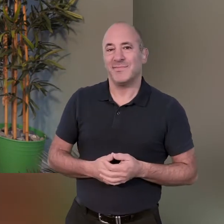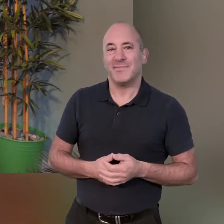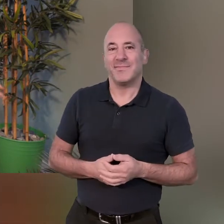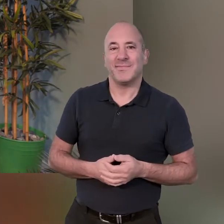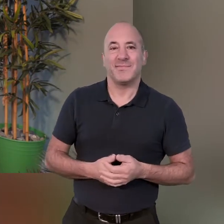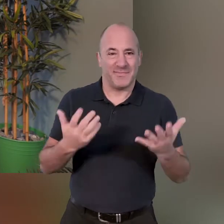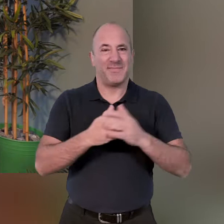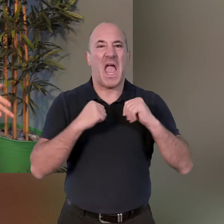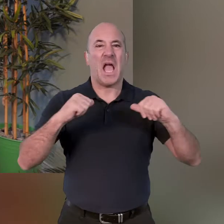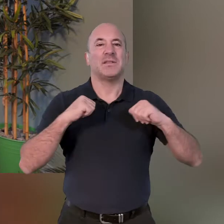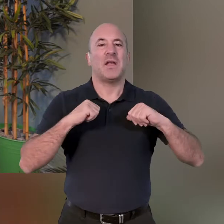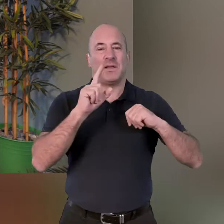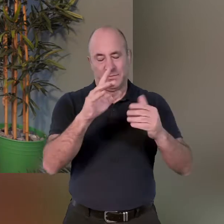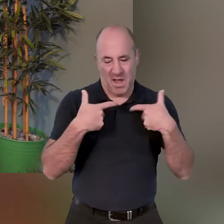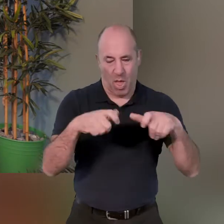after